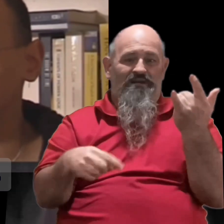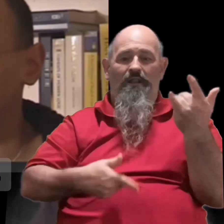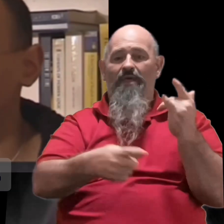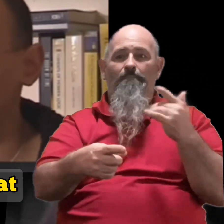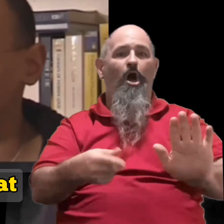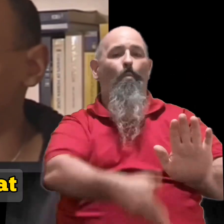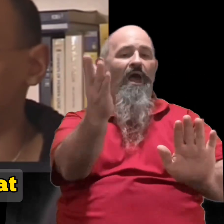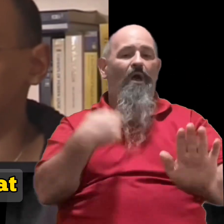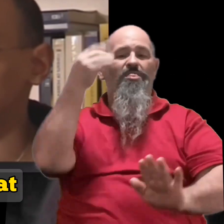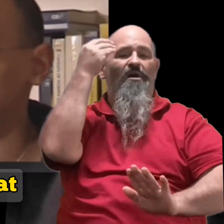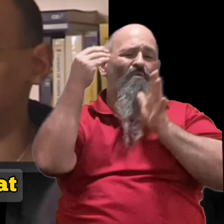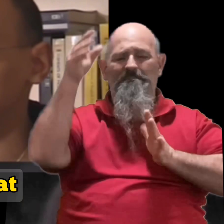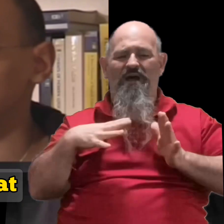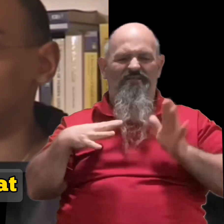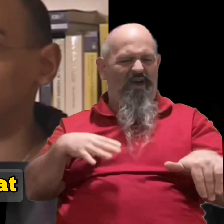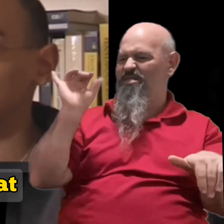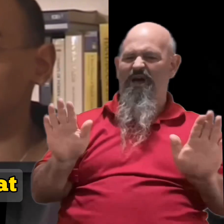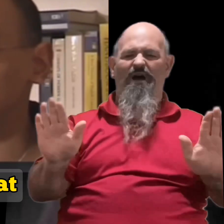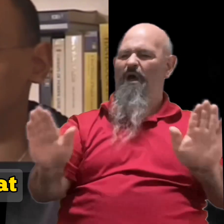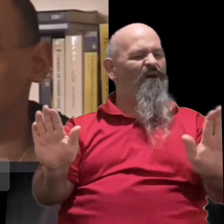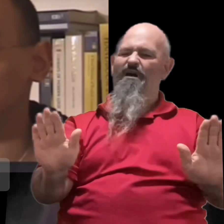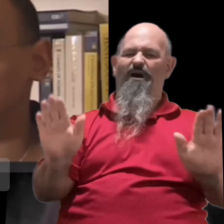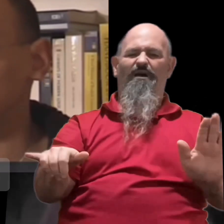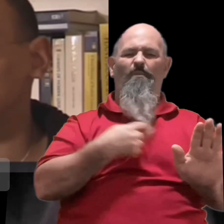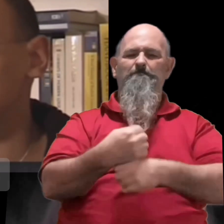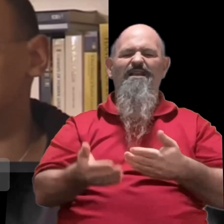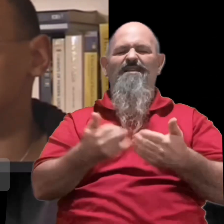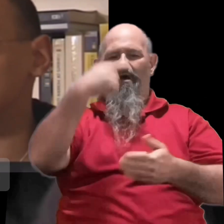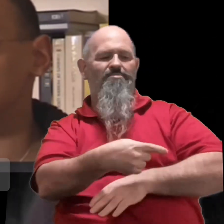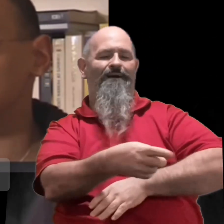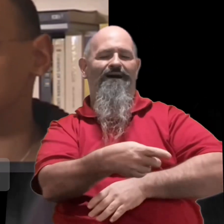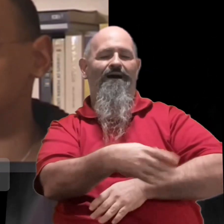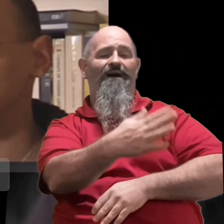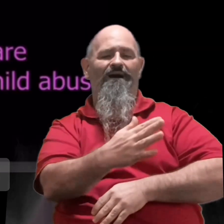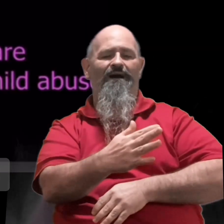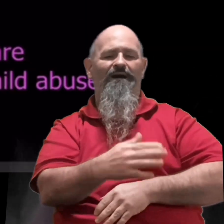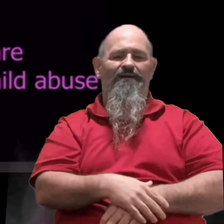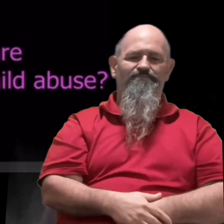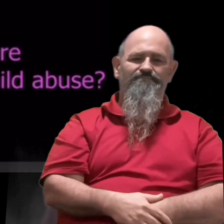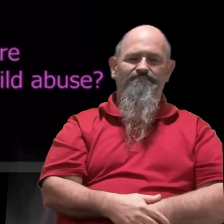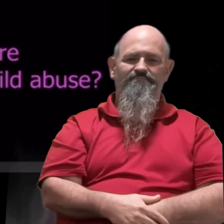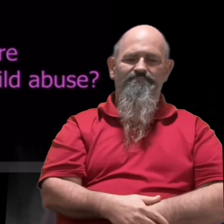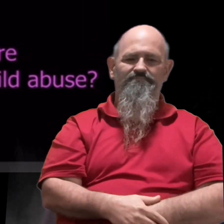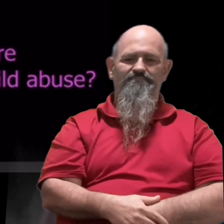them. If we think about women and men in that way, then we're making it easier for them to.